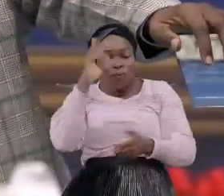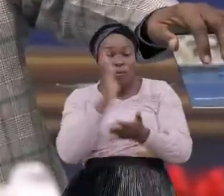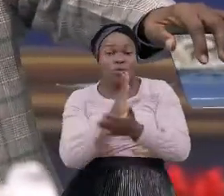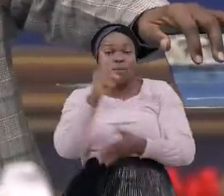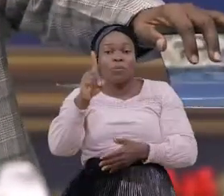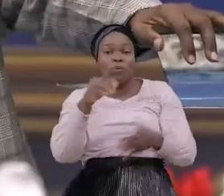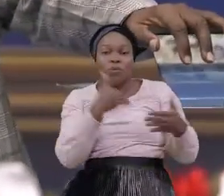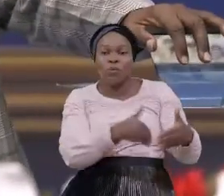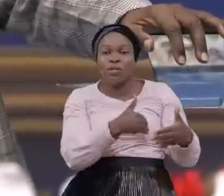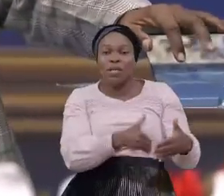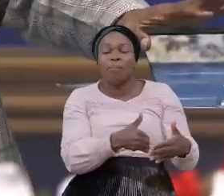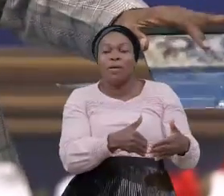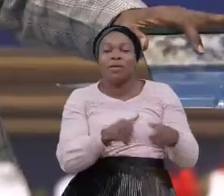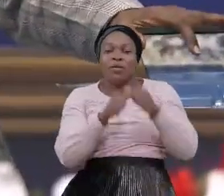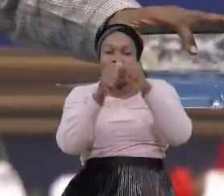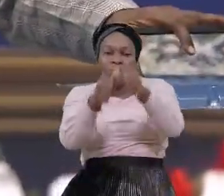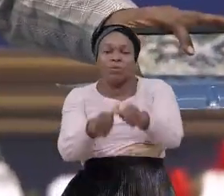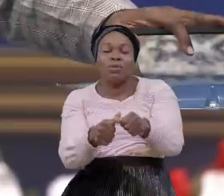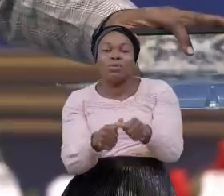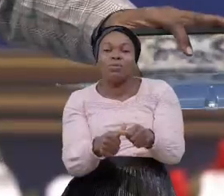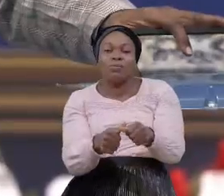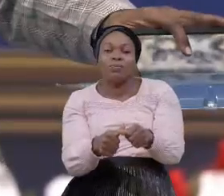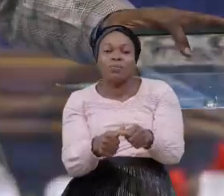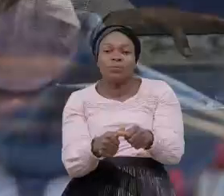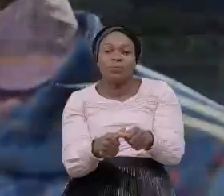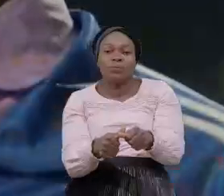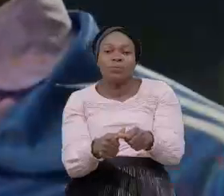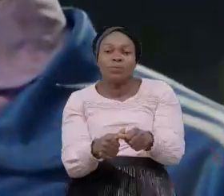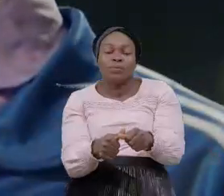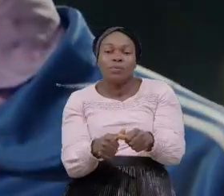on. A touch of love.